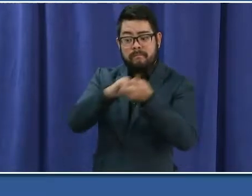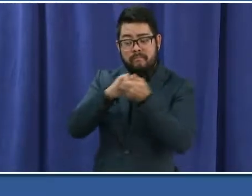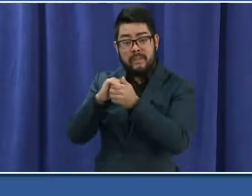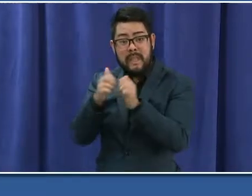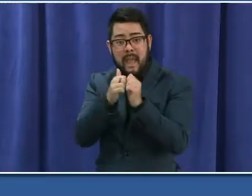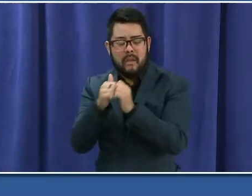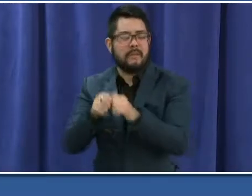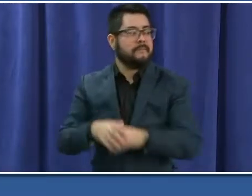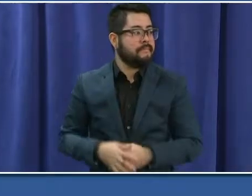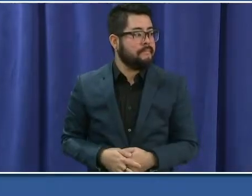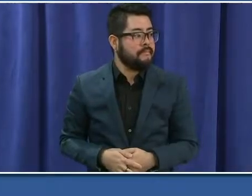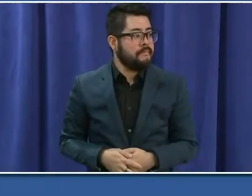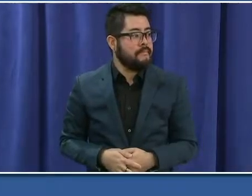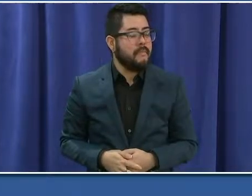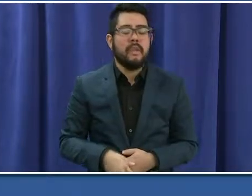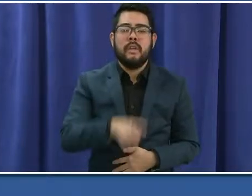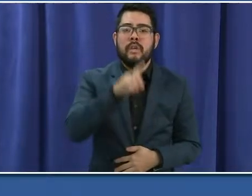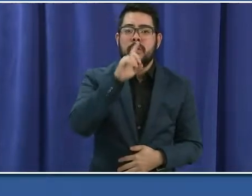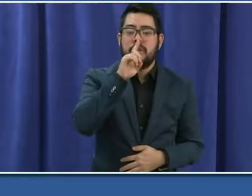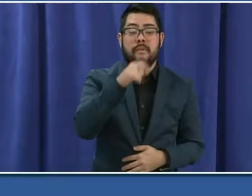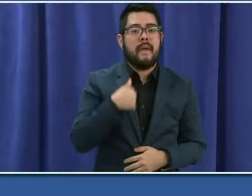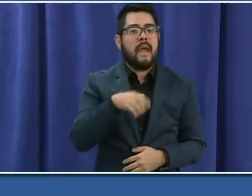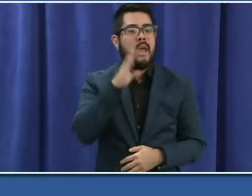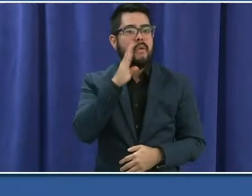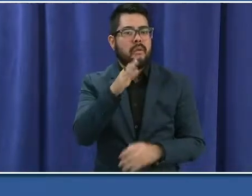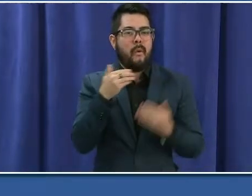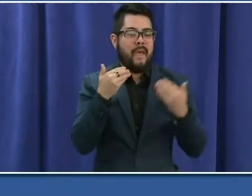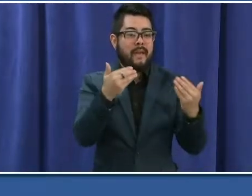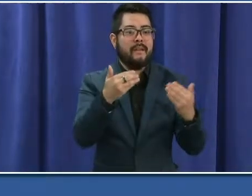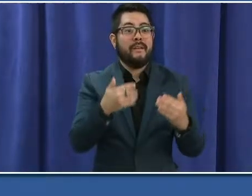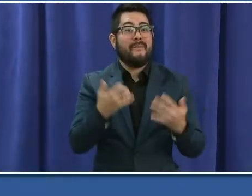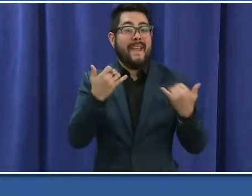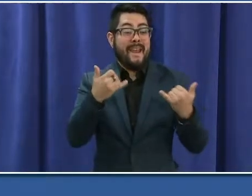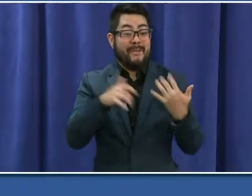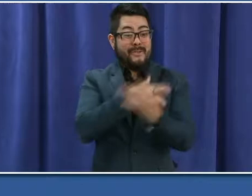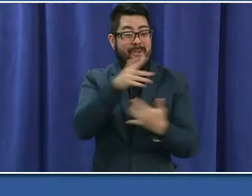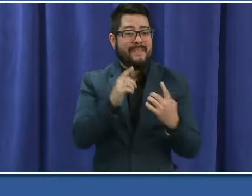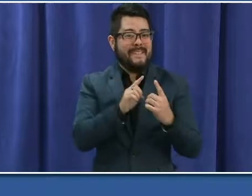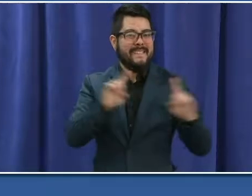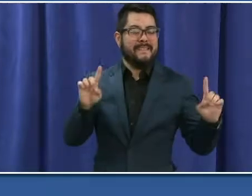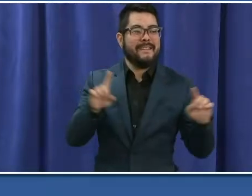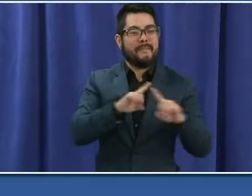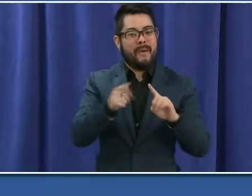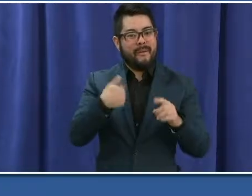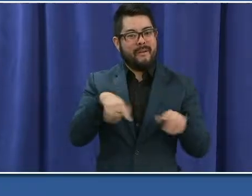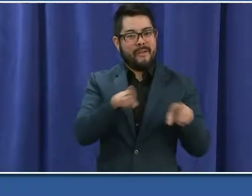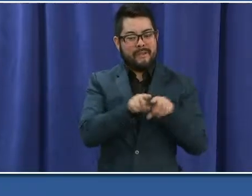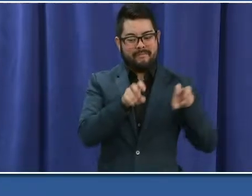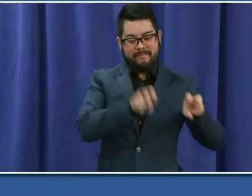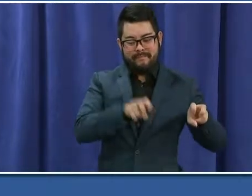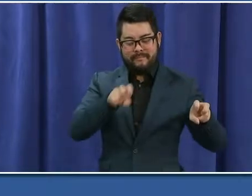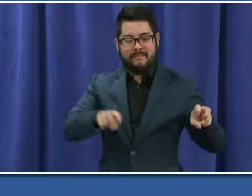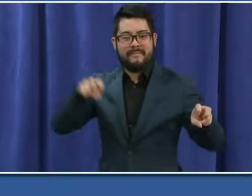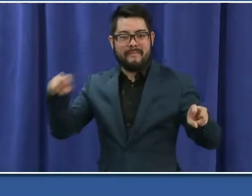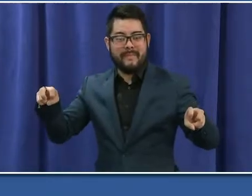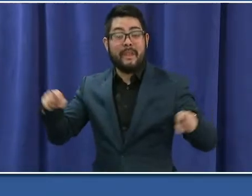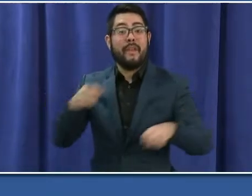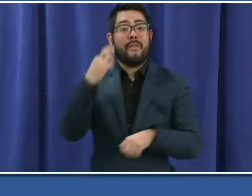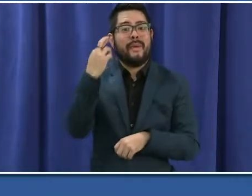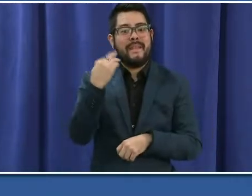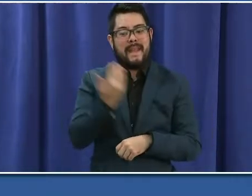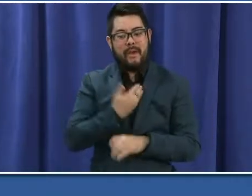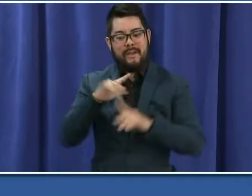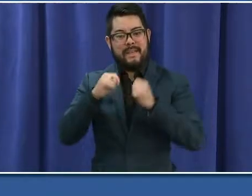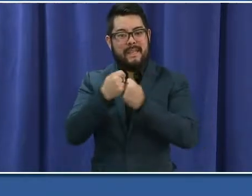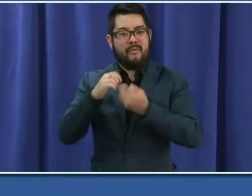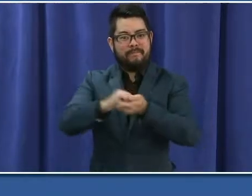I'll take a stab at it because I think we're sitting socially distanced but next to each other right now because it's an example of how our teams work